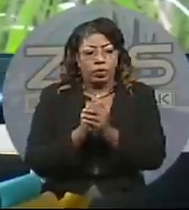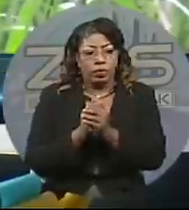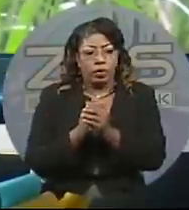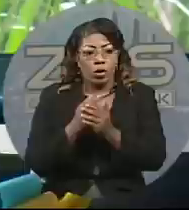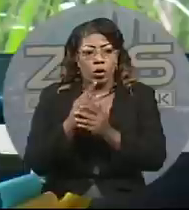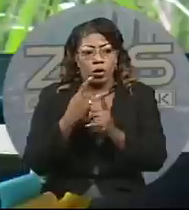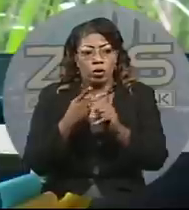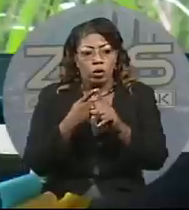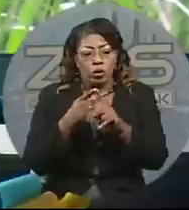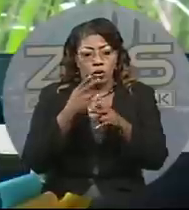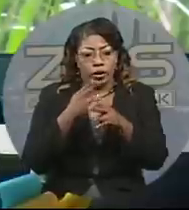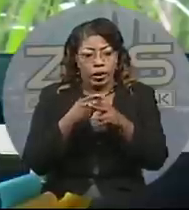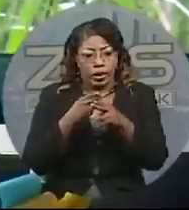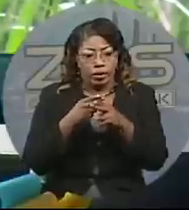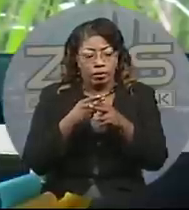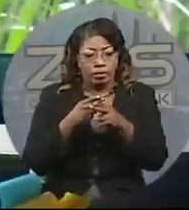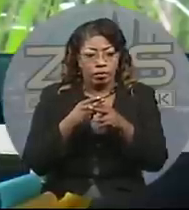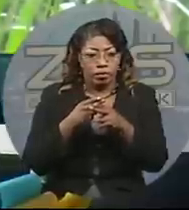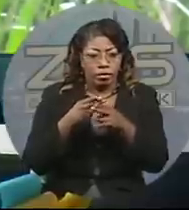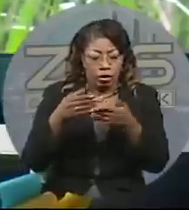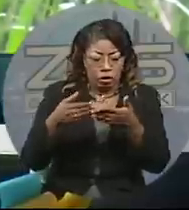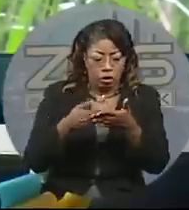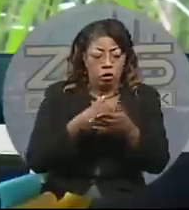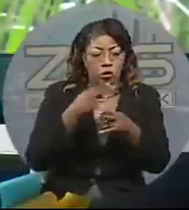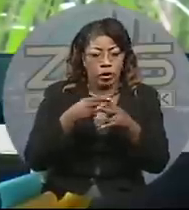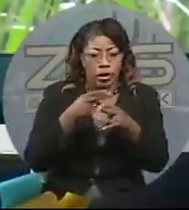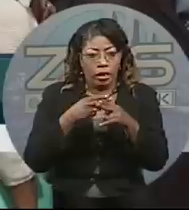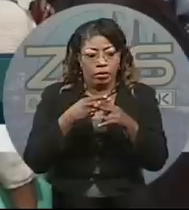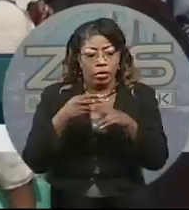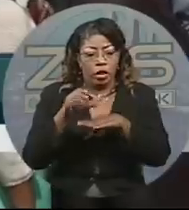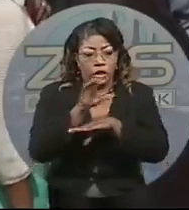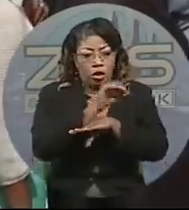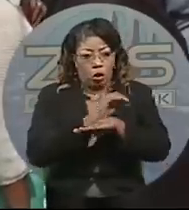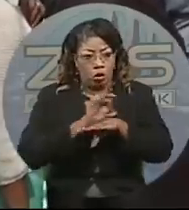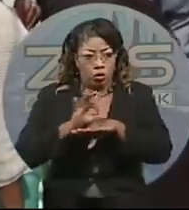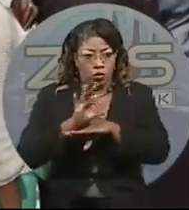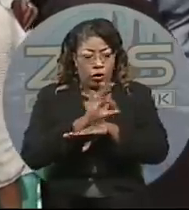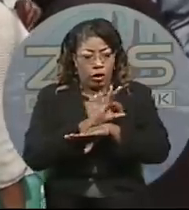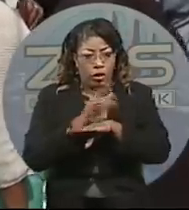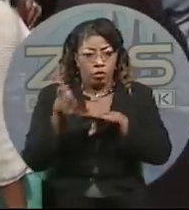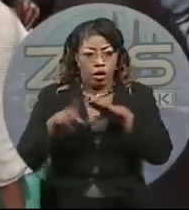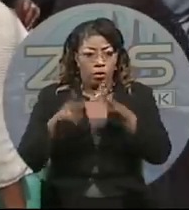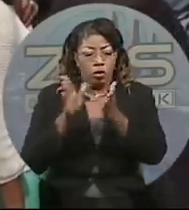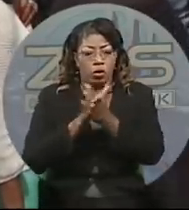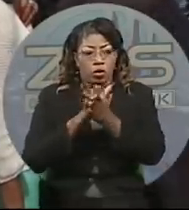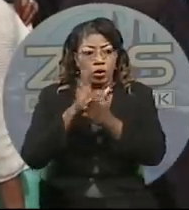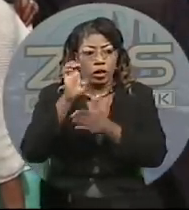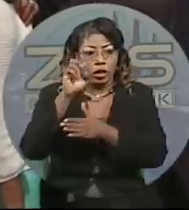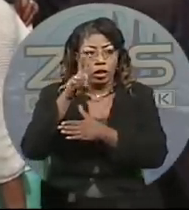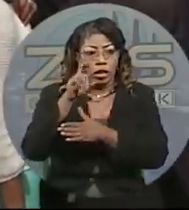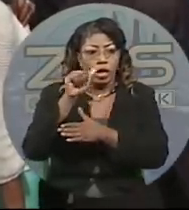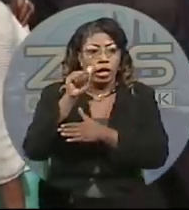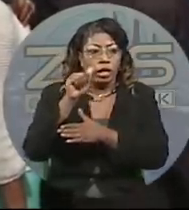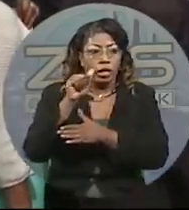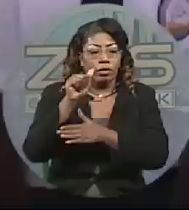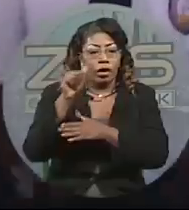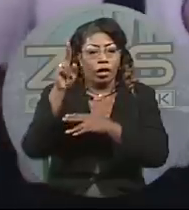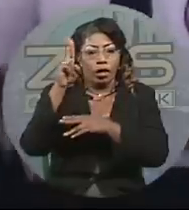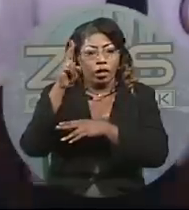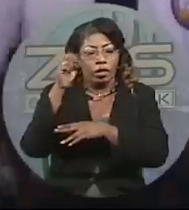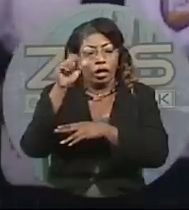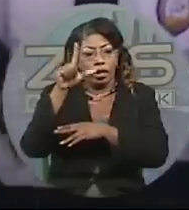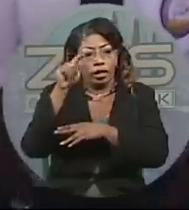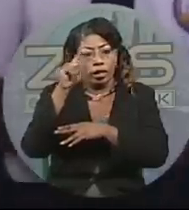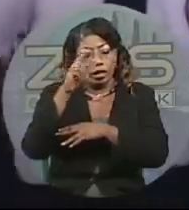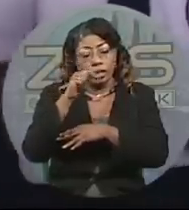officially rename the Oaksfield Primary School to the Eva Hilton Primary School.